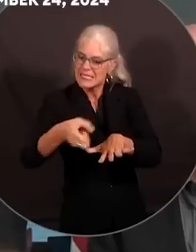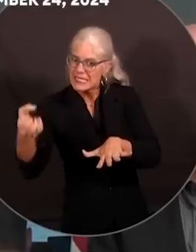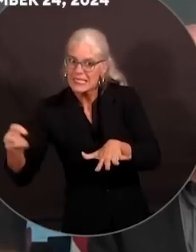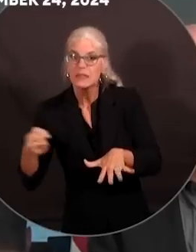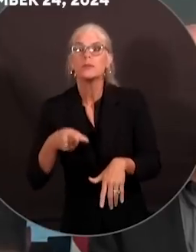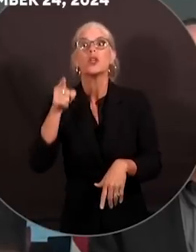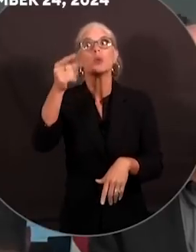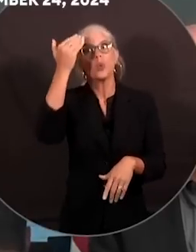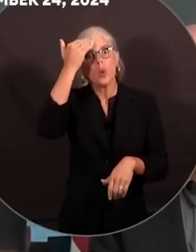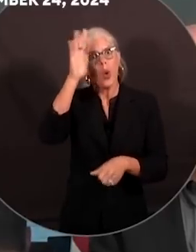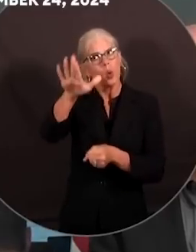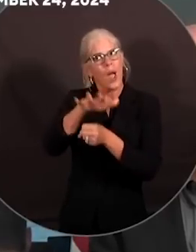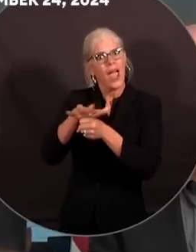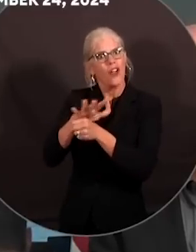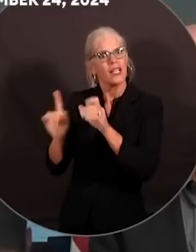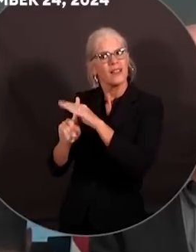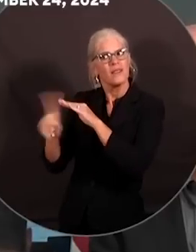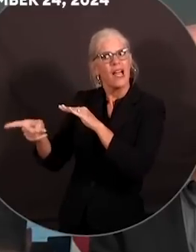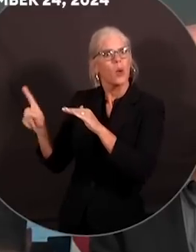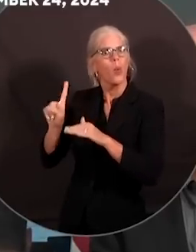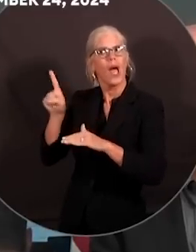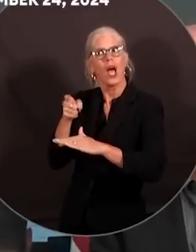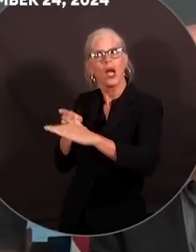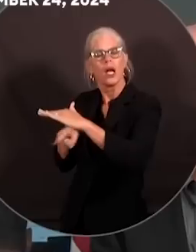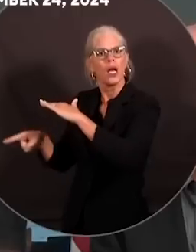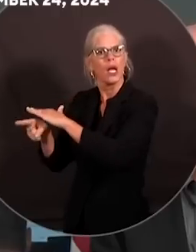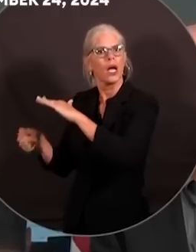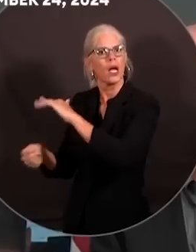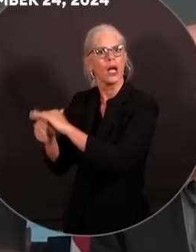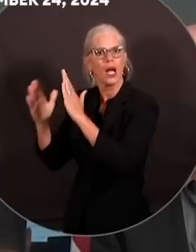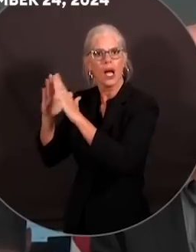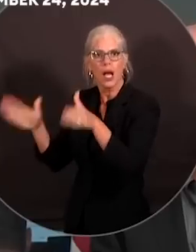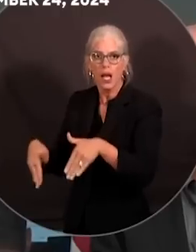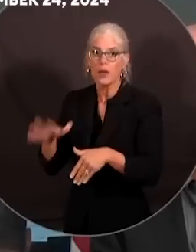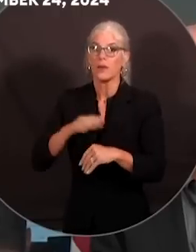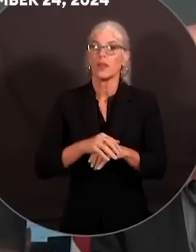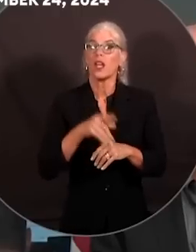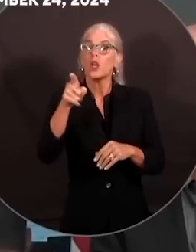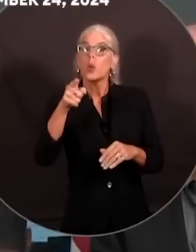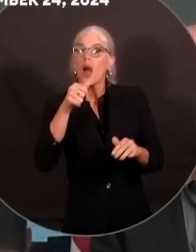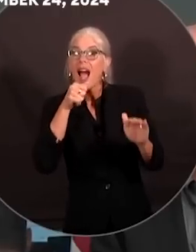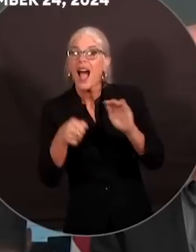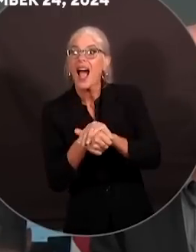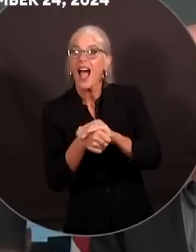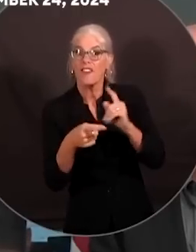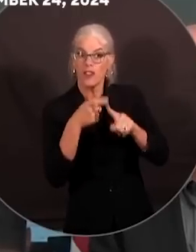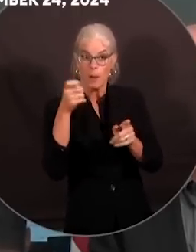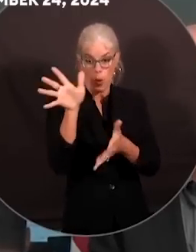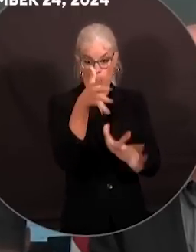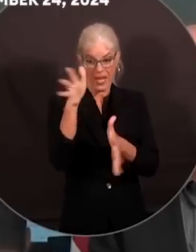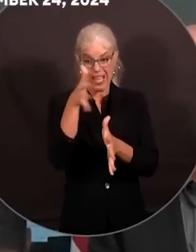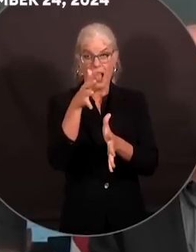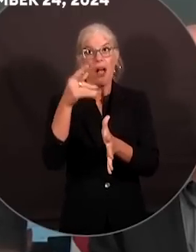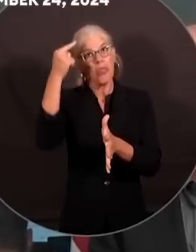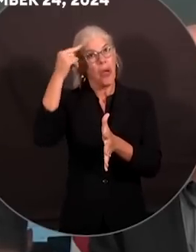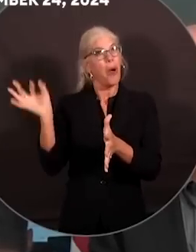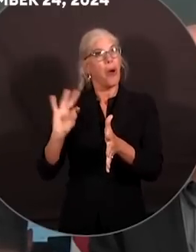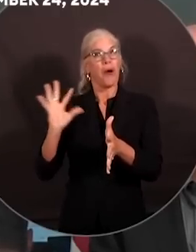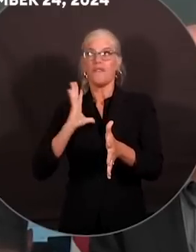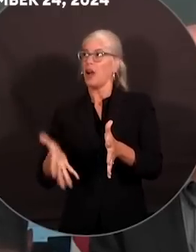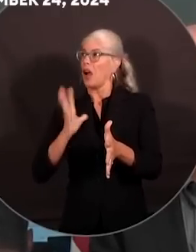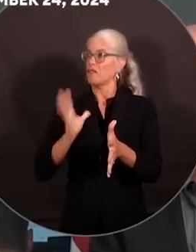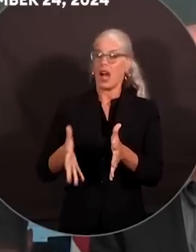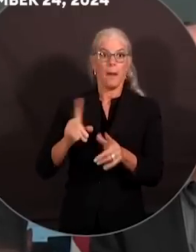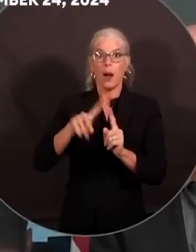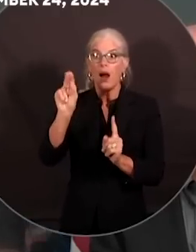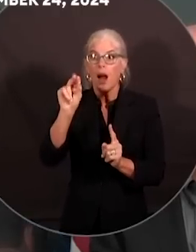zone. We always say that you hide from the wind, but you run from the water. Very well may be these